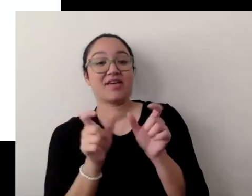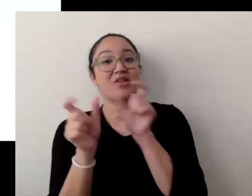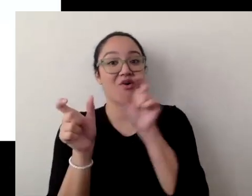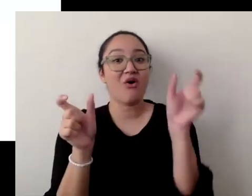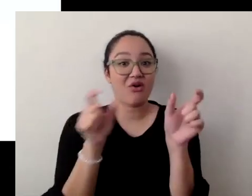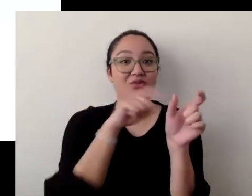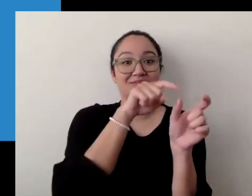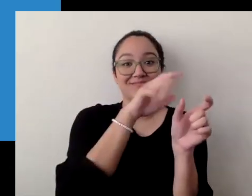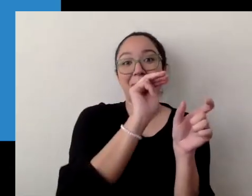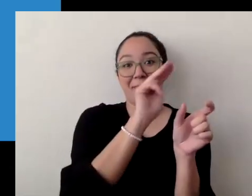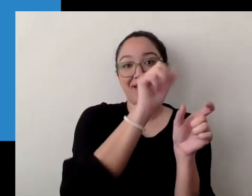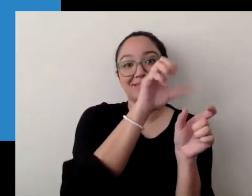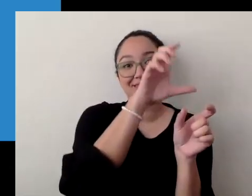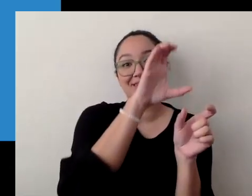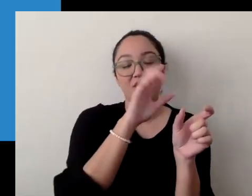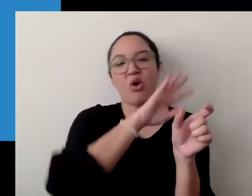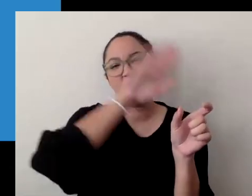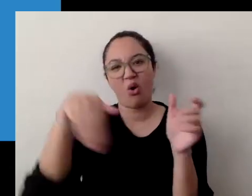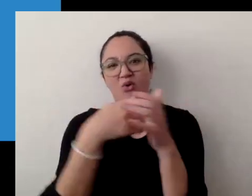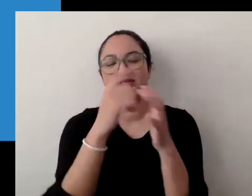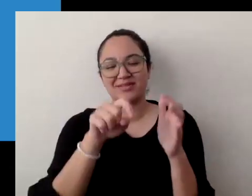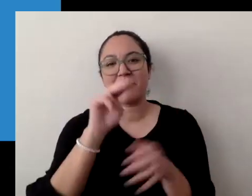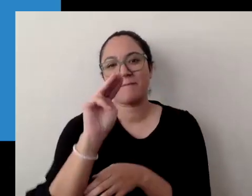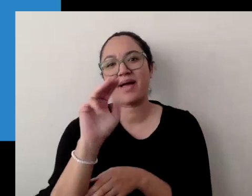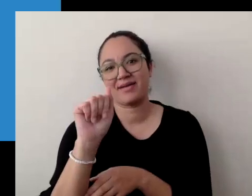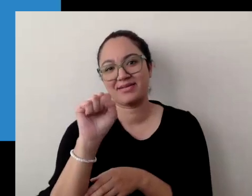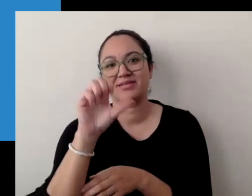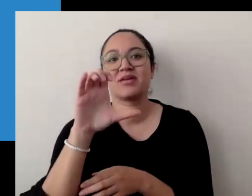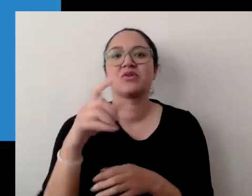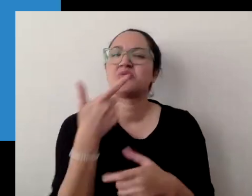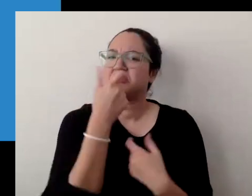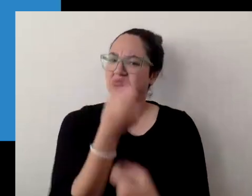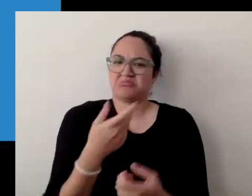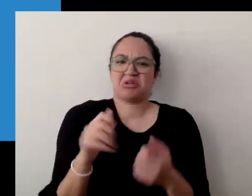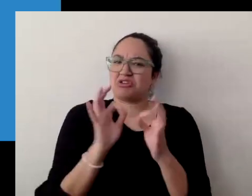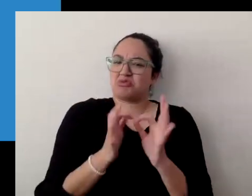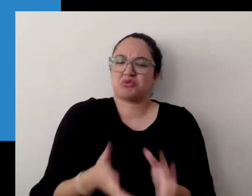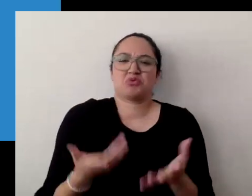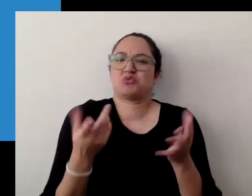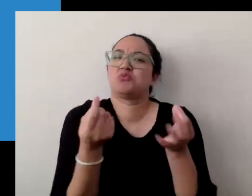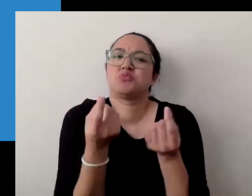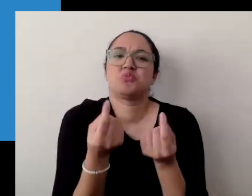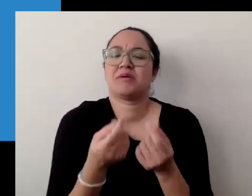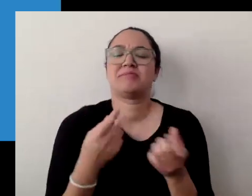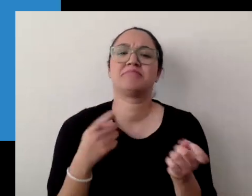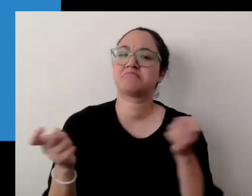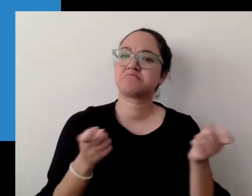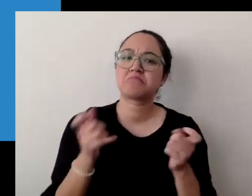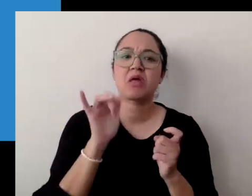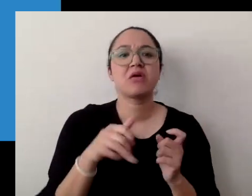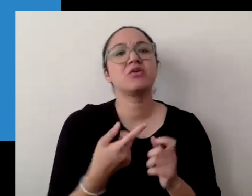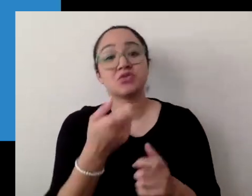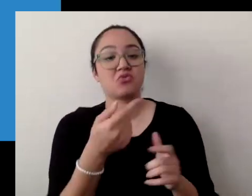to be masculine. So we were interested in how interpreters deal with this. So okay, this I just